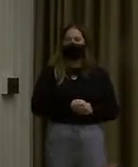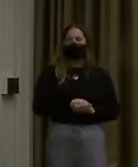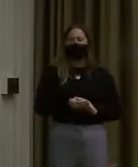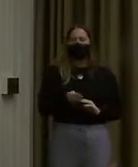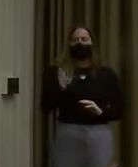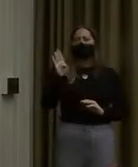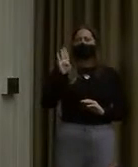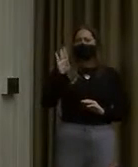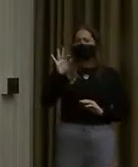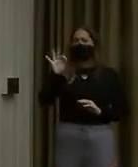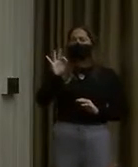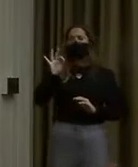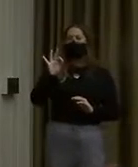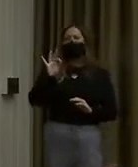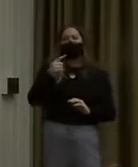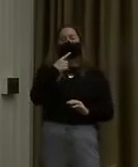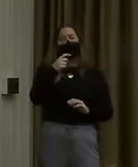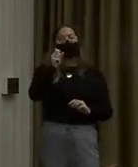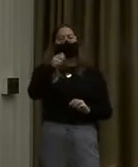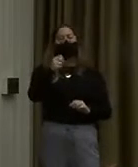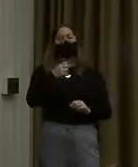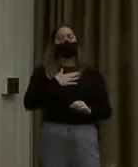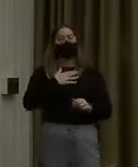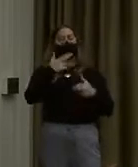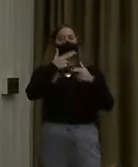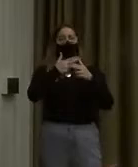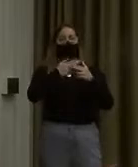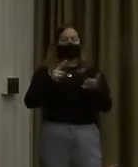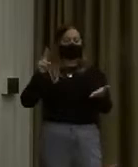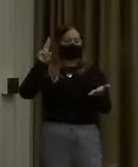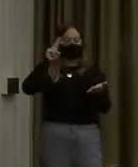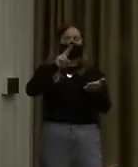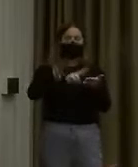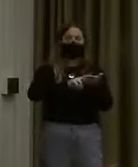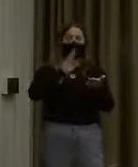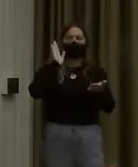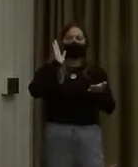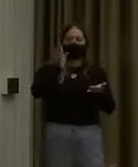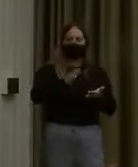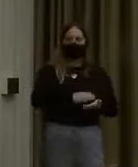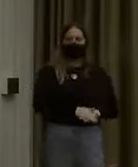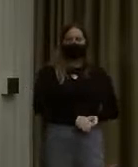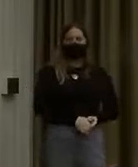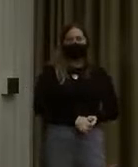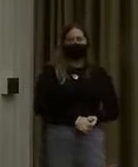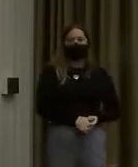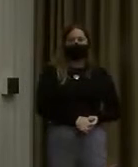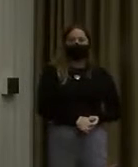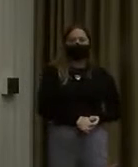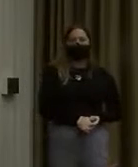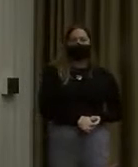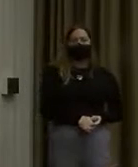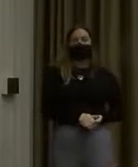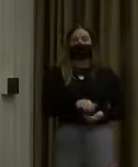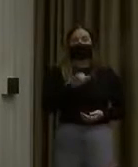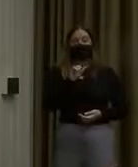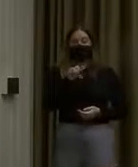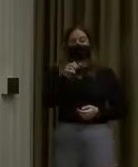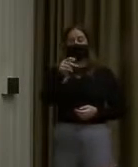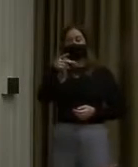Franklin said, yes, I will lend my name to the cause. I will sign this petition that you have created. In that